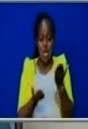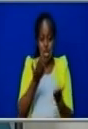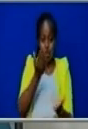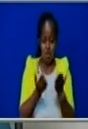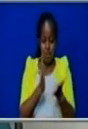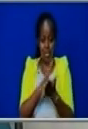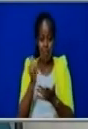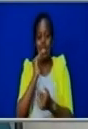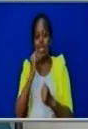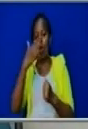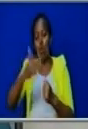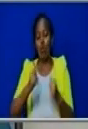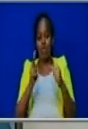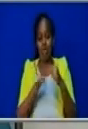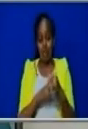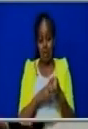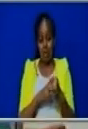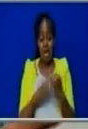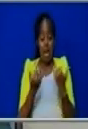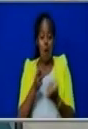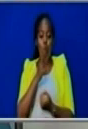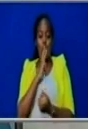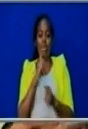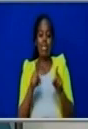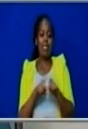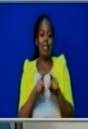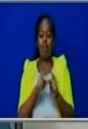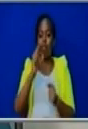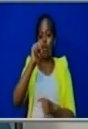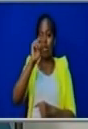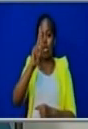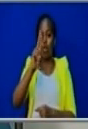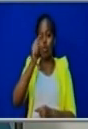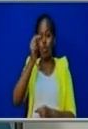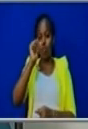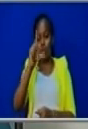Yes. is 7. Is 7. And of course, water is neutral. Yes. So the